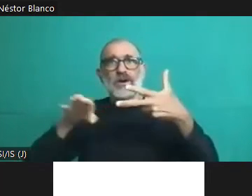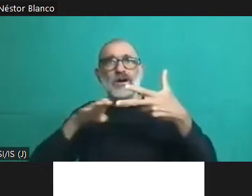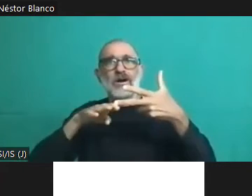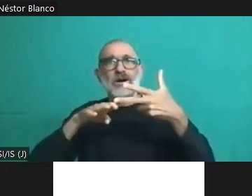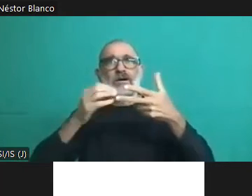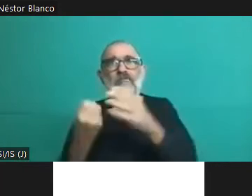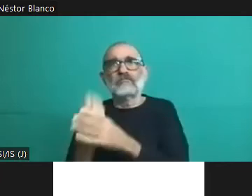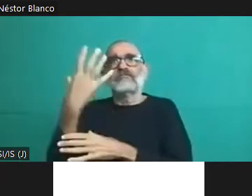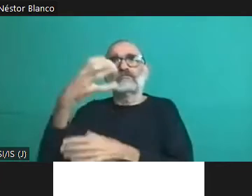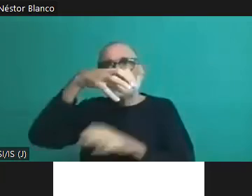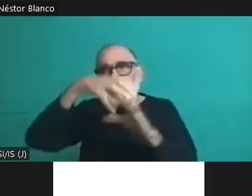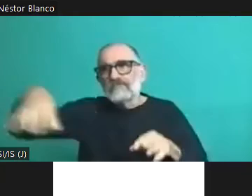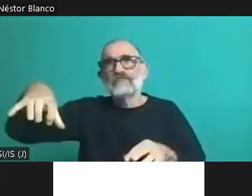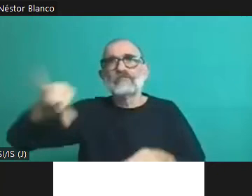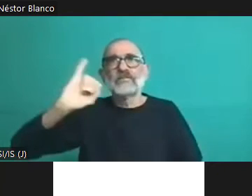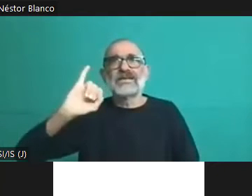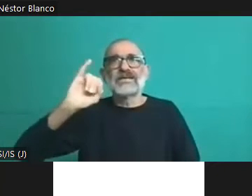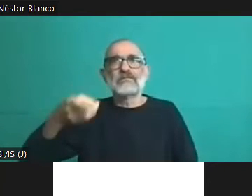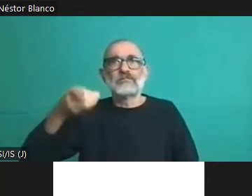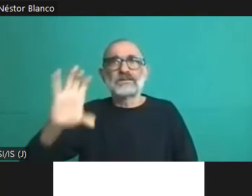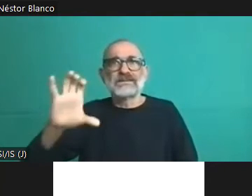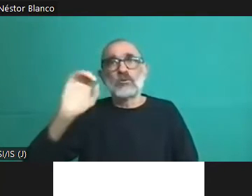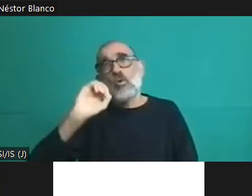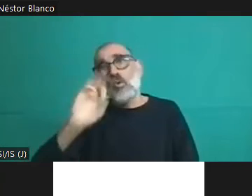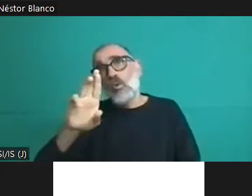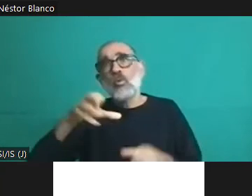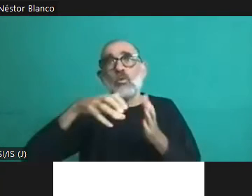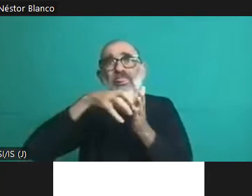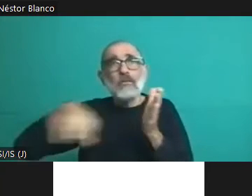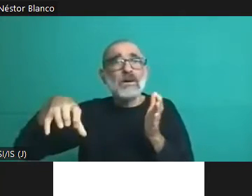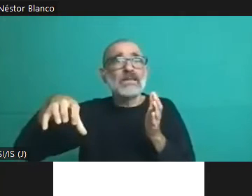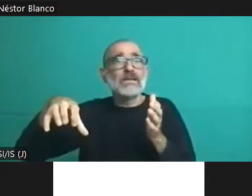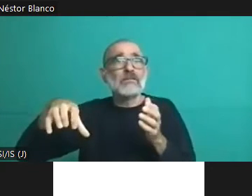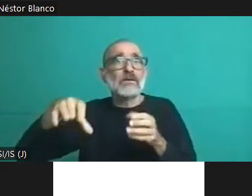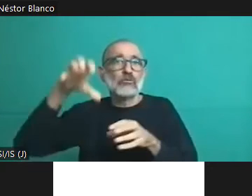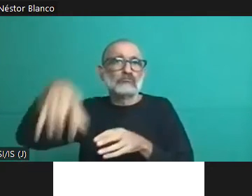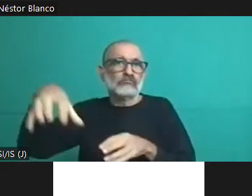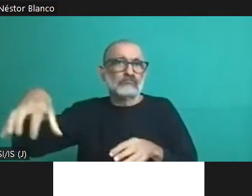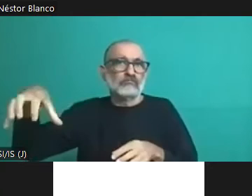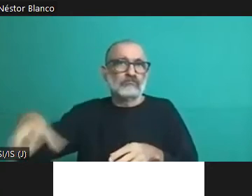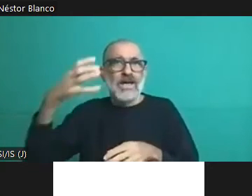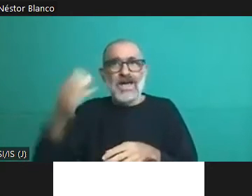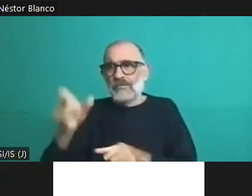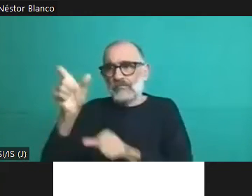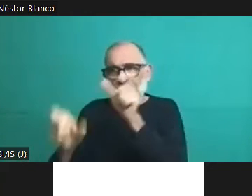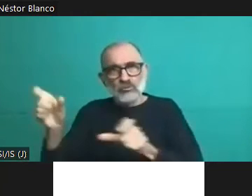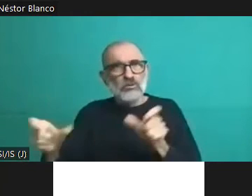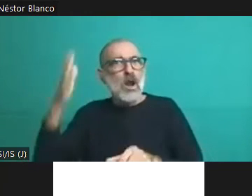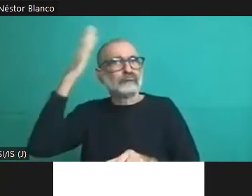duties and a budget sufficient to meet the task program and their work plans. Thank you.